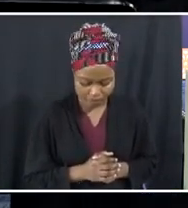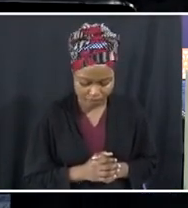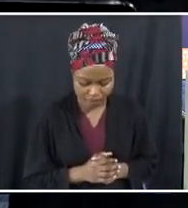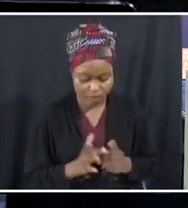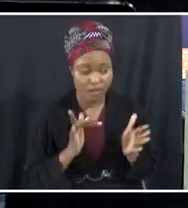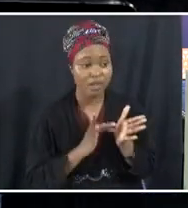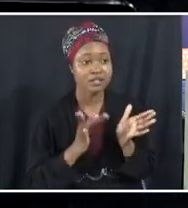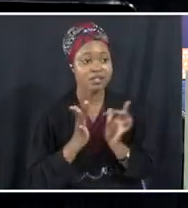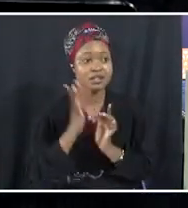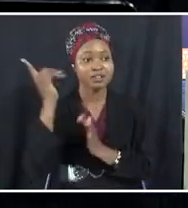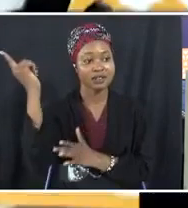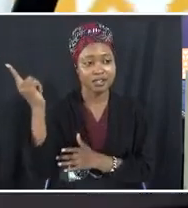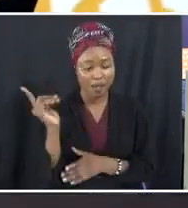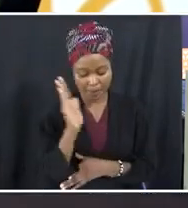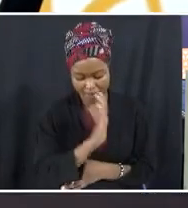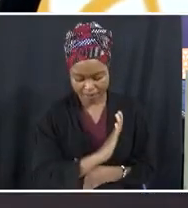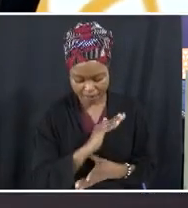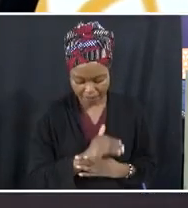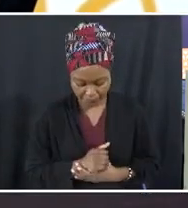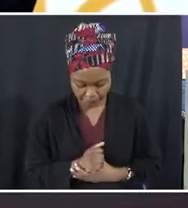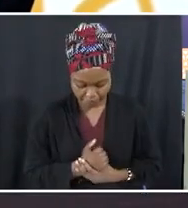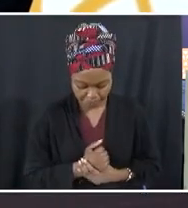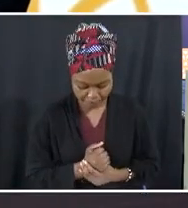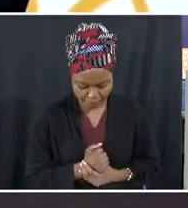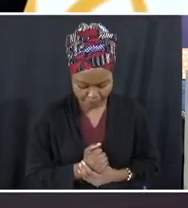Jesus is coming again.